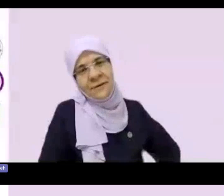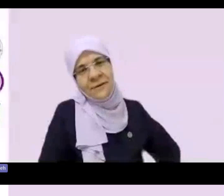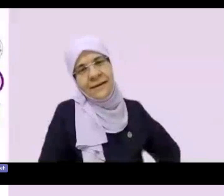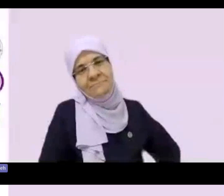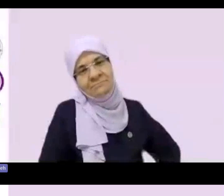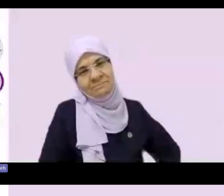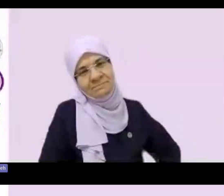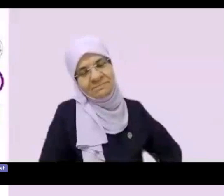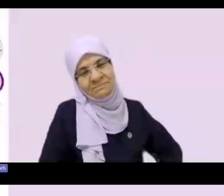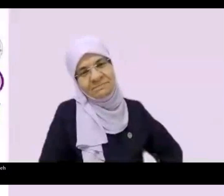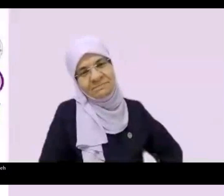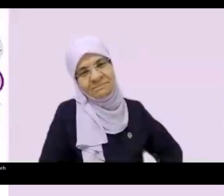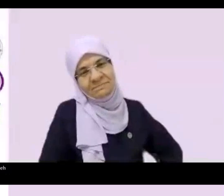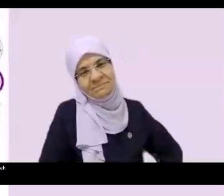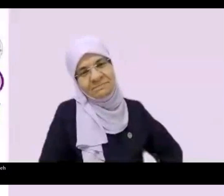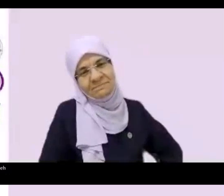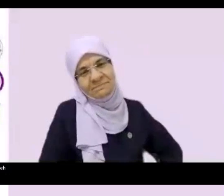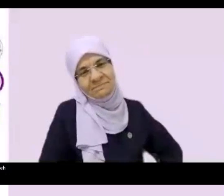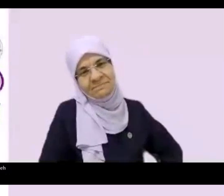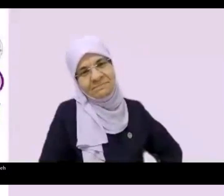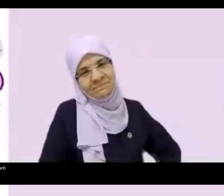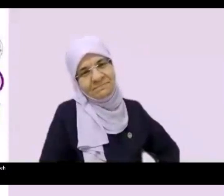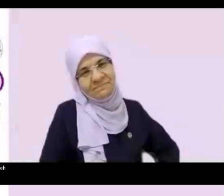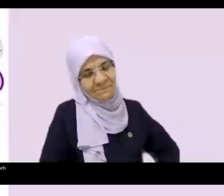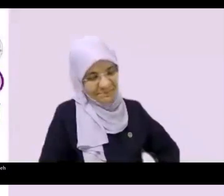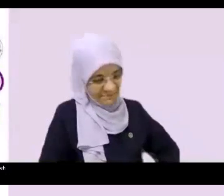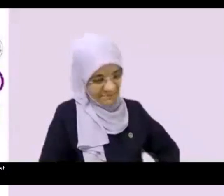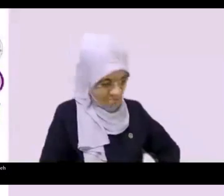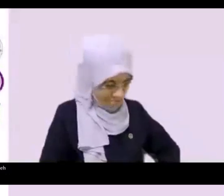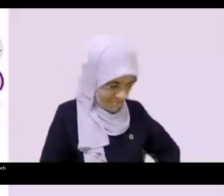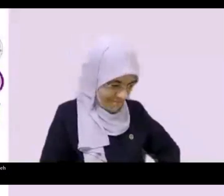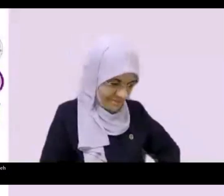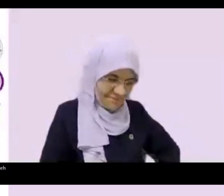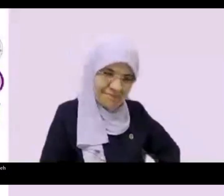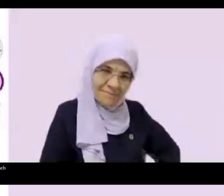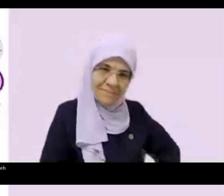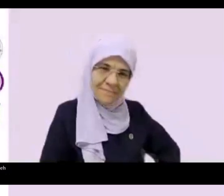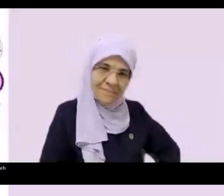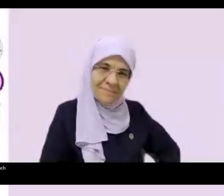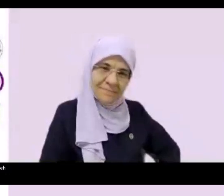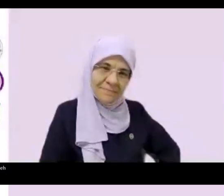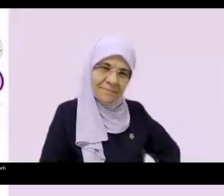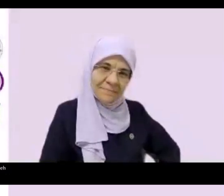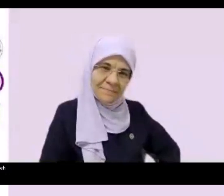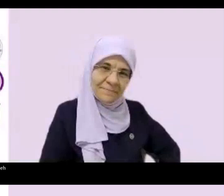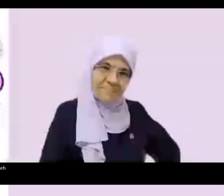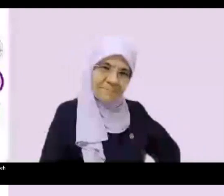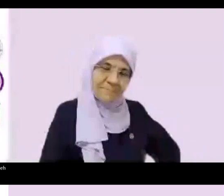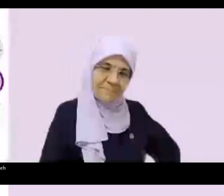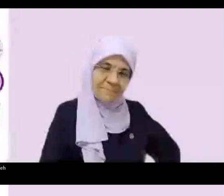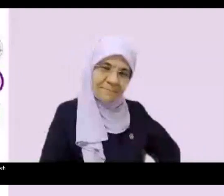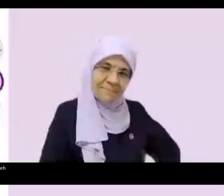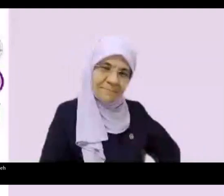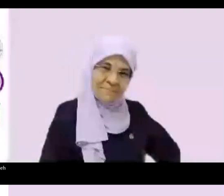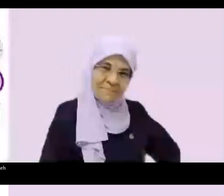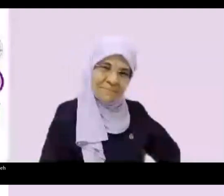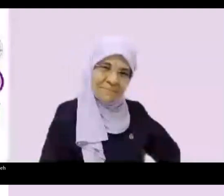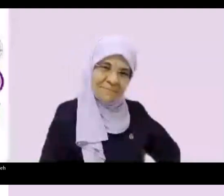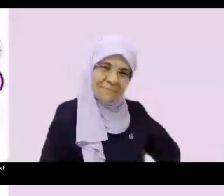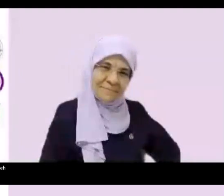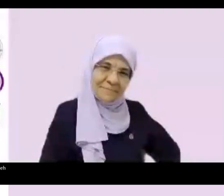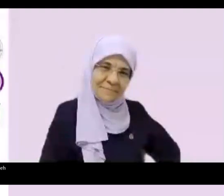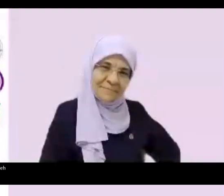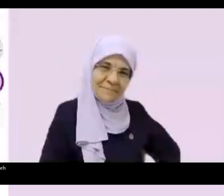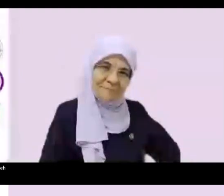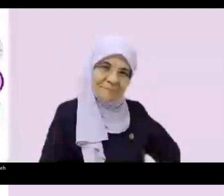from this fame? Yeah, I think that my life has changed absolutely because the Nobel Prize is really